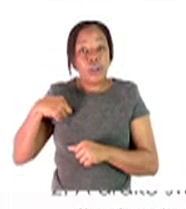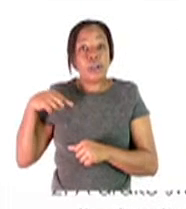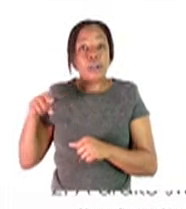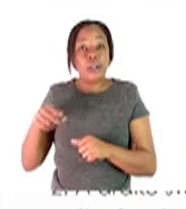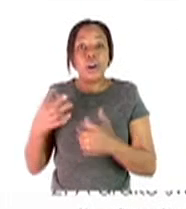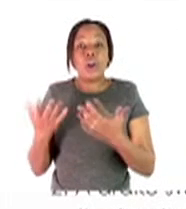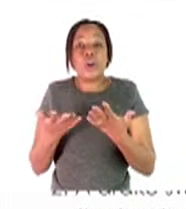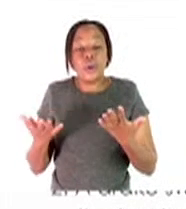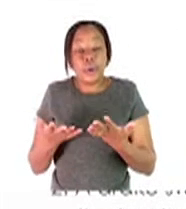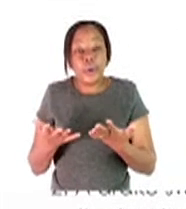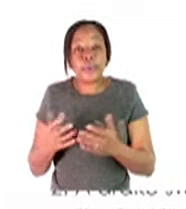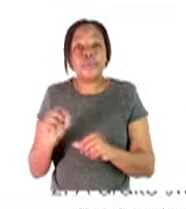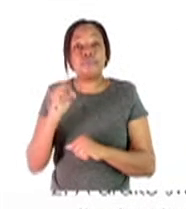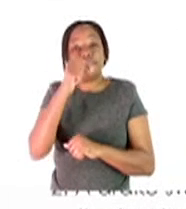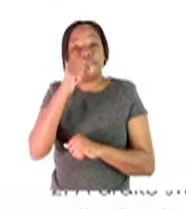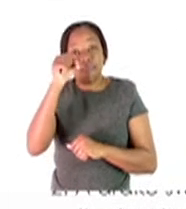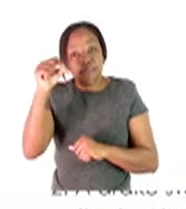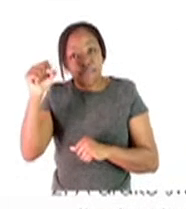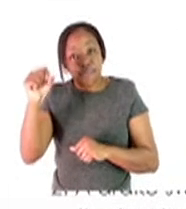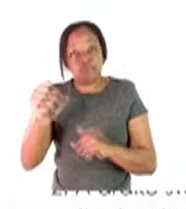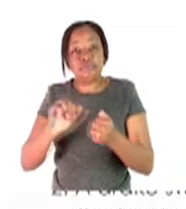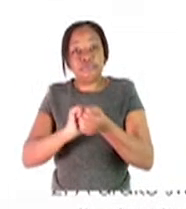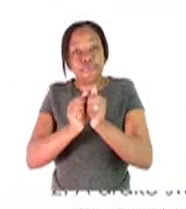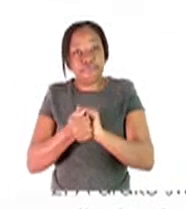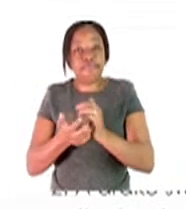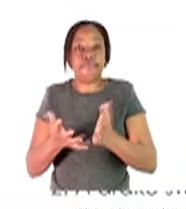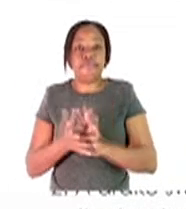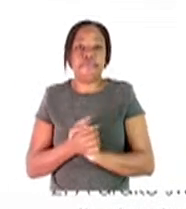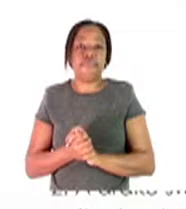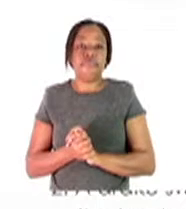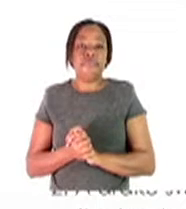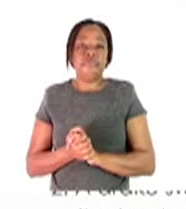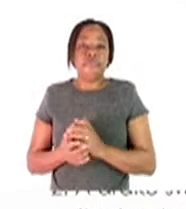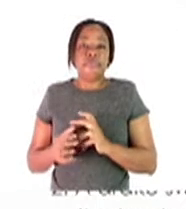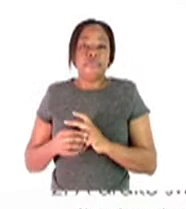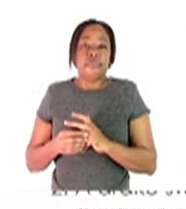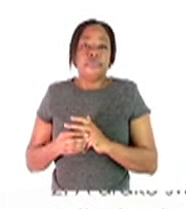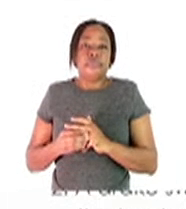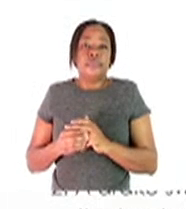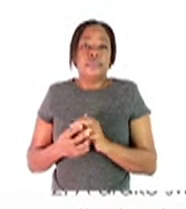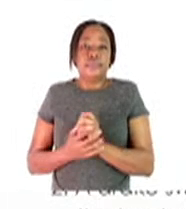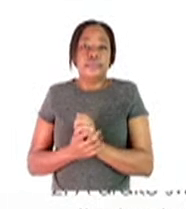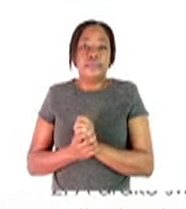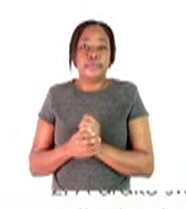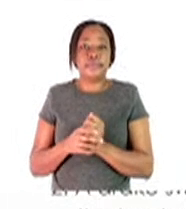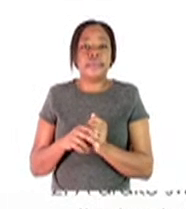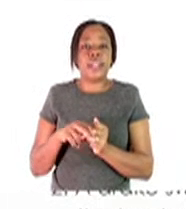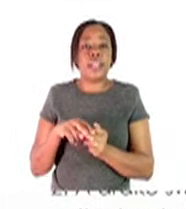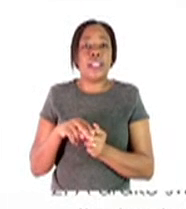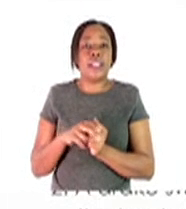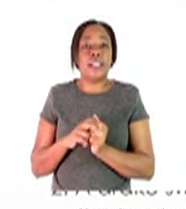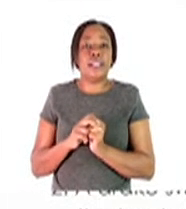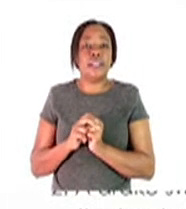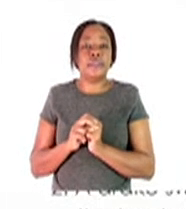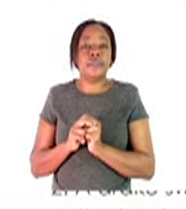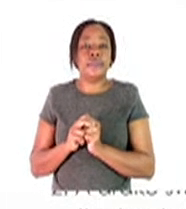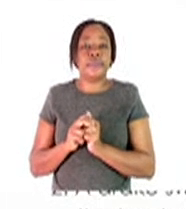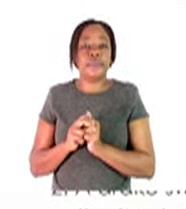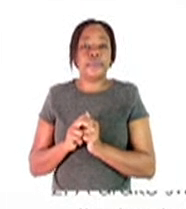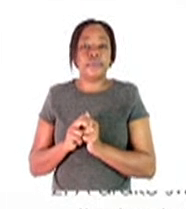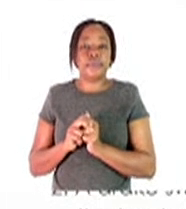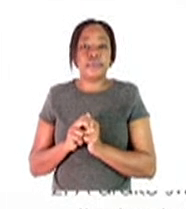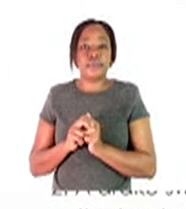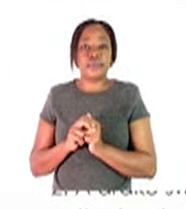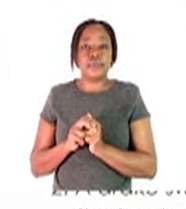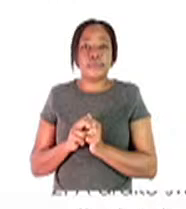a male duck. Is a male duck. So now if you have to find the female one, what are you